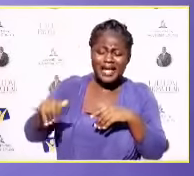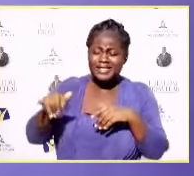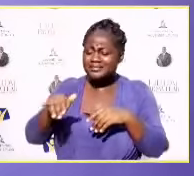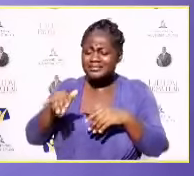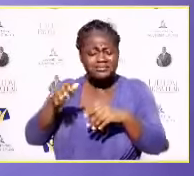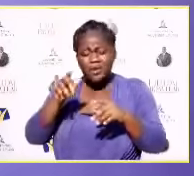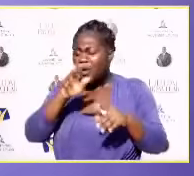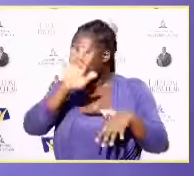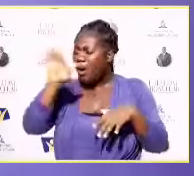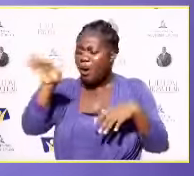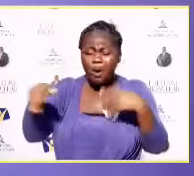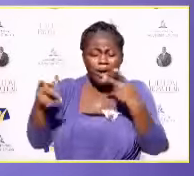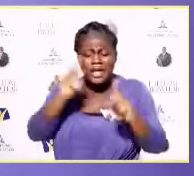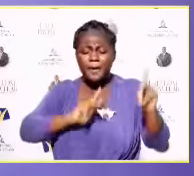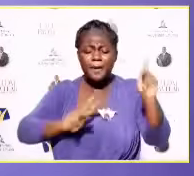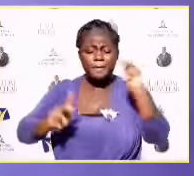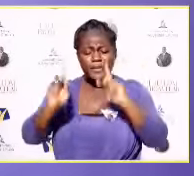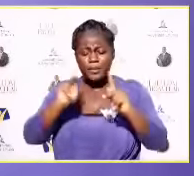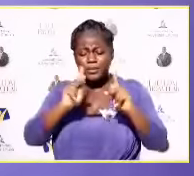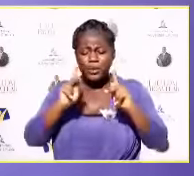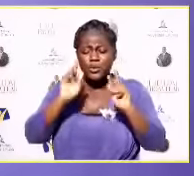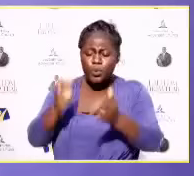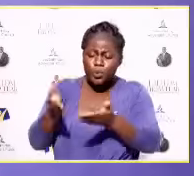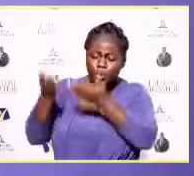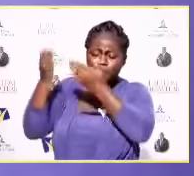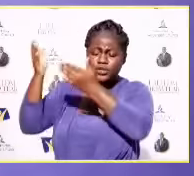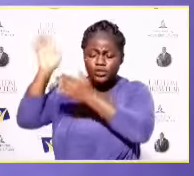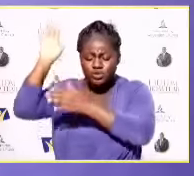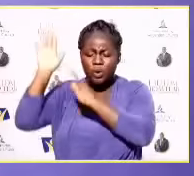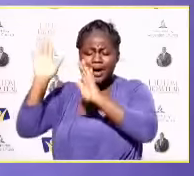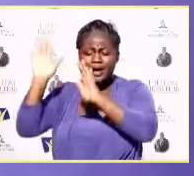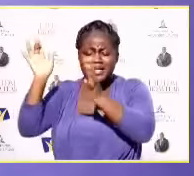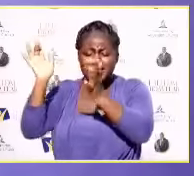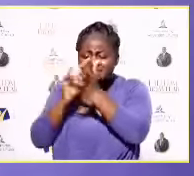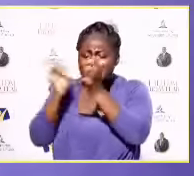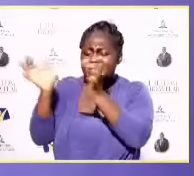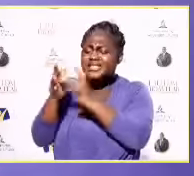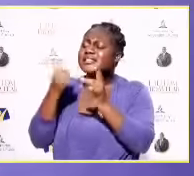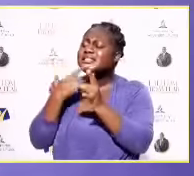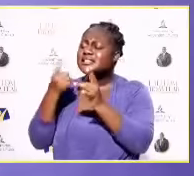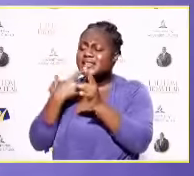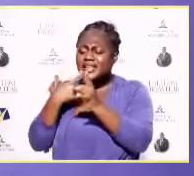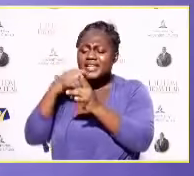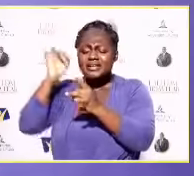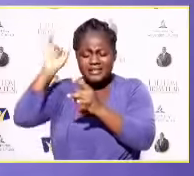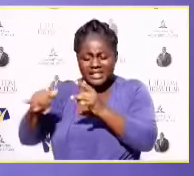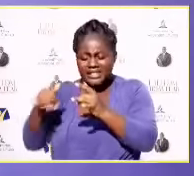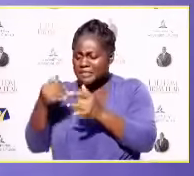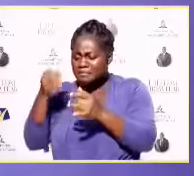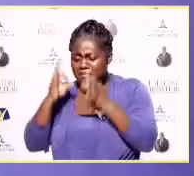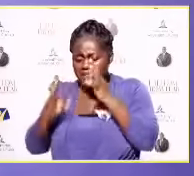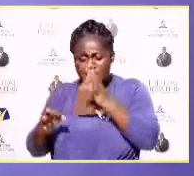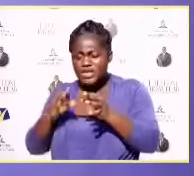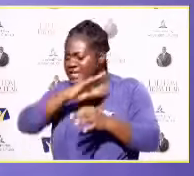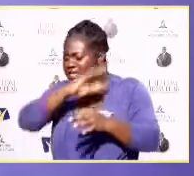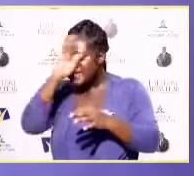man, that woman to ask this question: what will Jesus say if I deny him? Please,